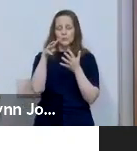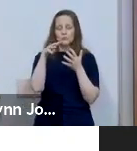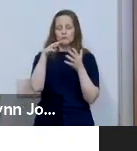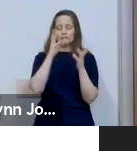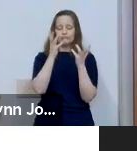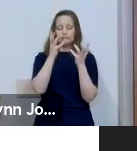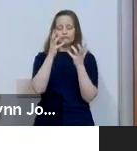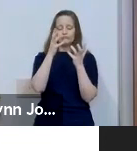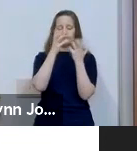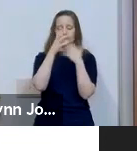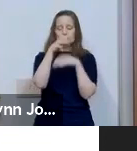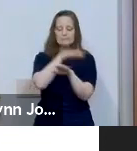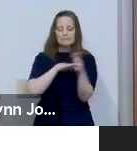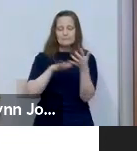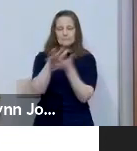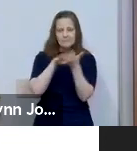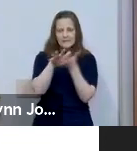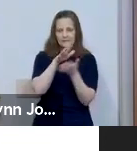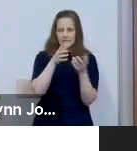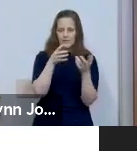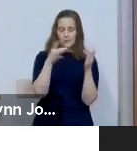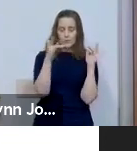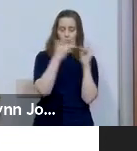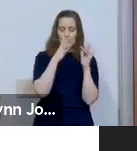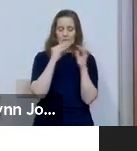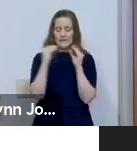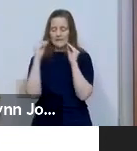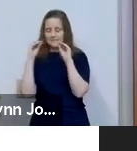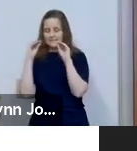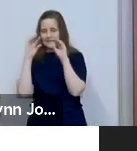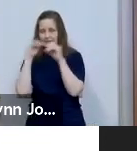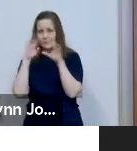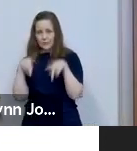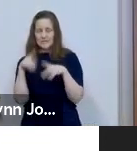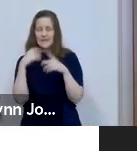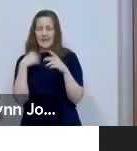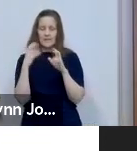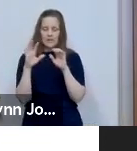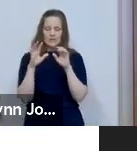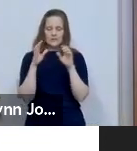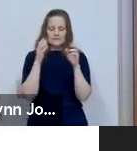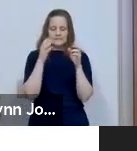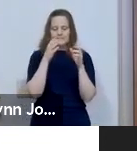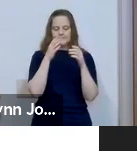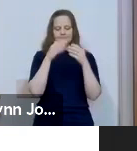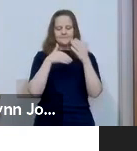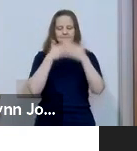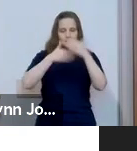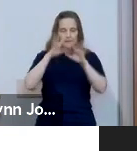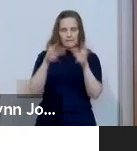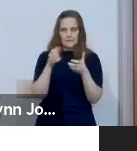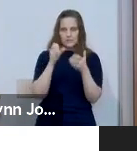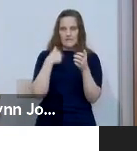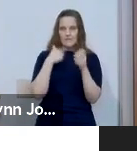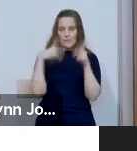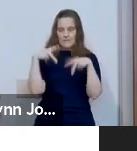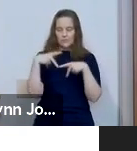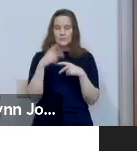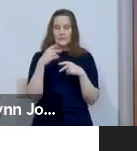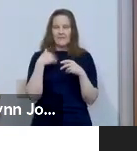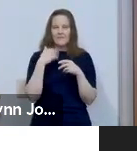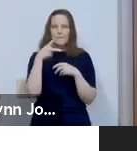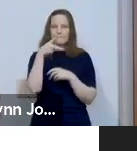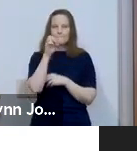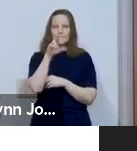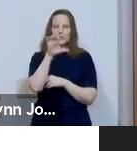and it's possible they may have back-to-back classes where one class is in person and one is remote. So we're creating a series of perch